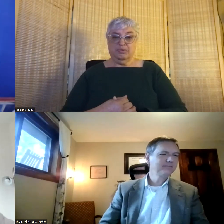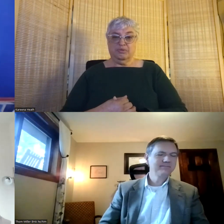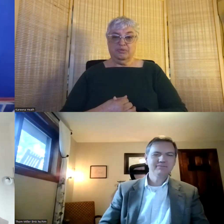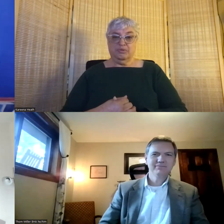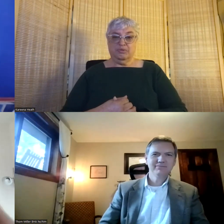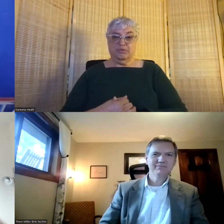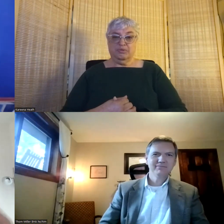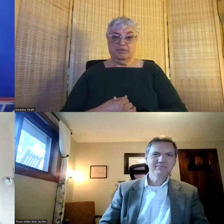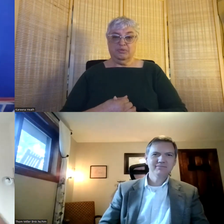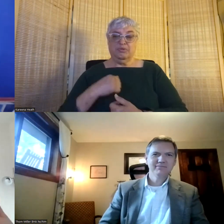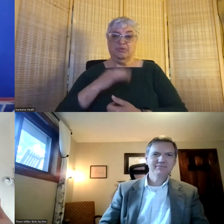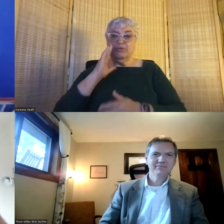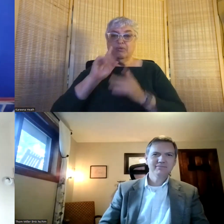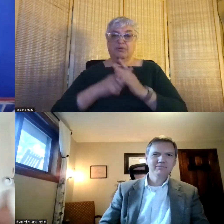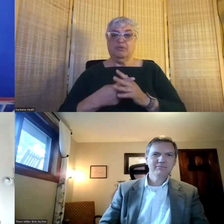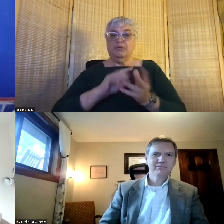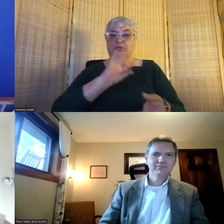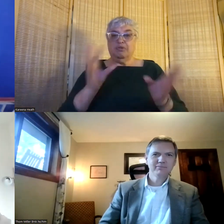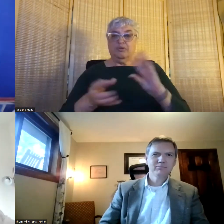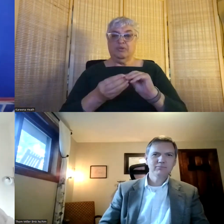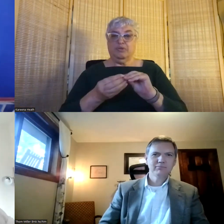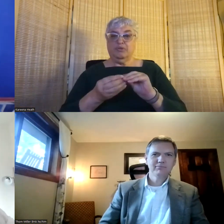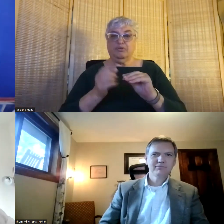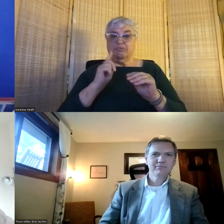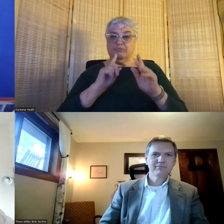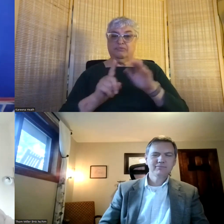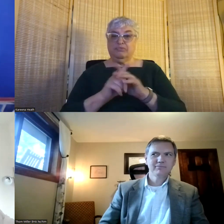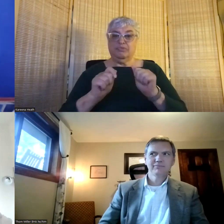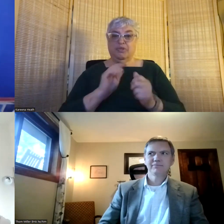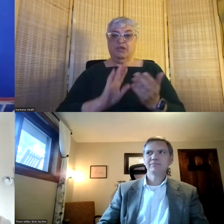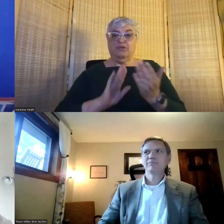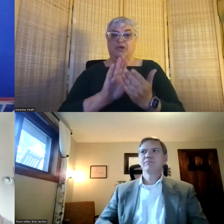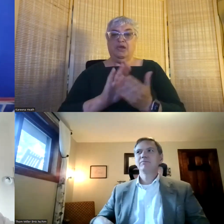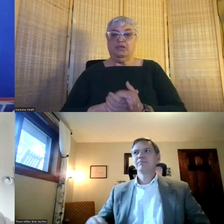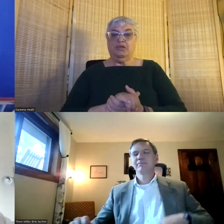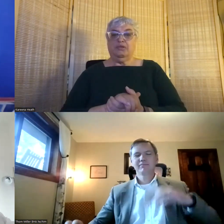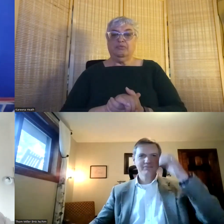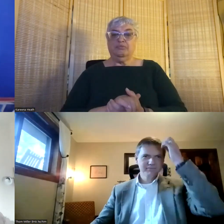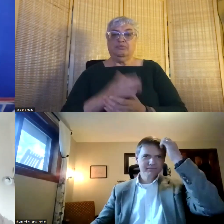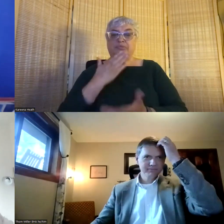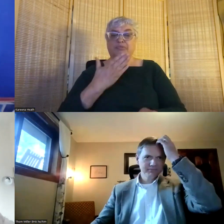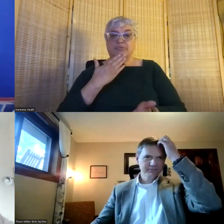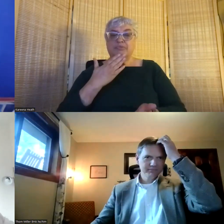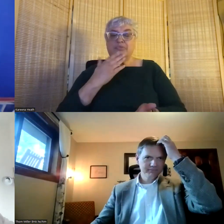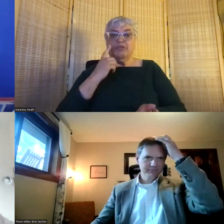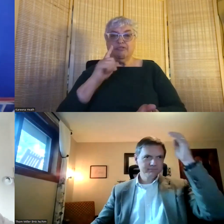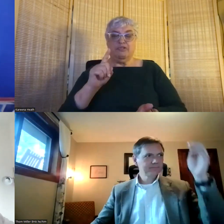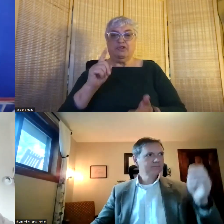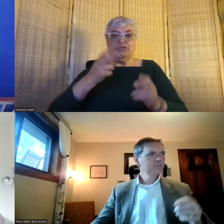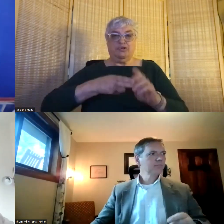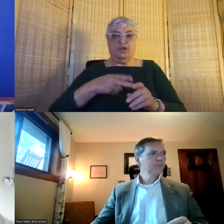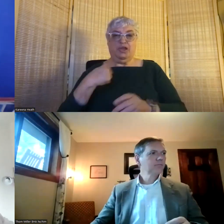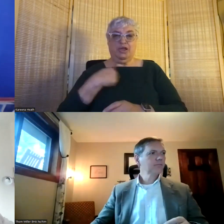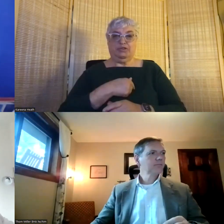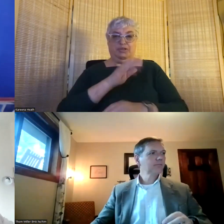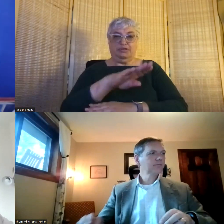I will begin my wrap-up spiel, and if anything comes up, we can address it. So thank you all so much for joining us